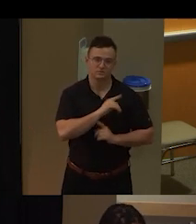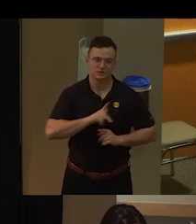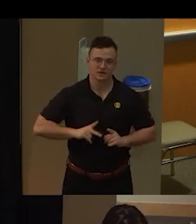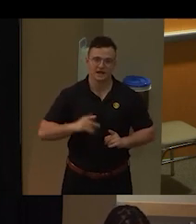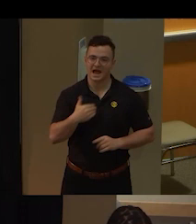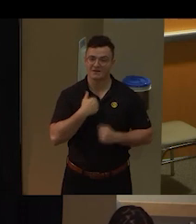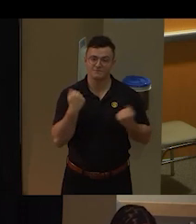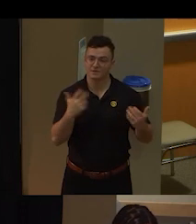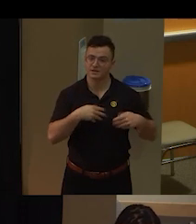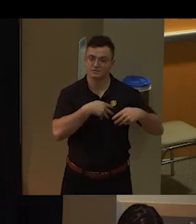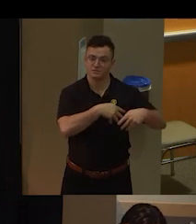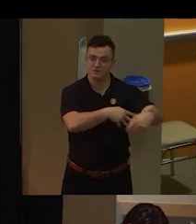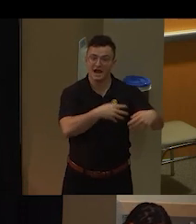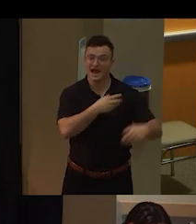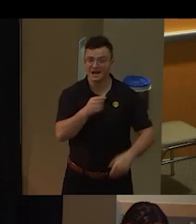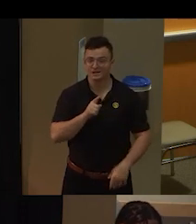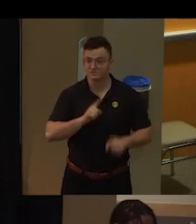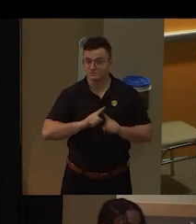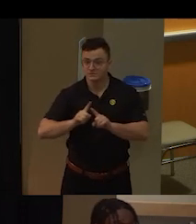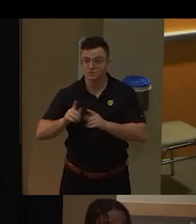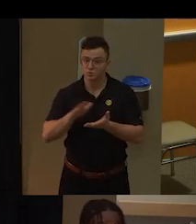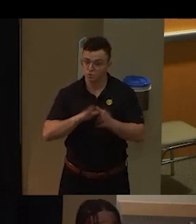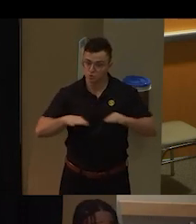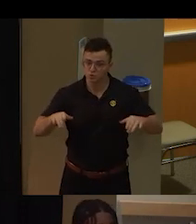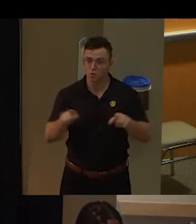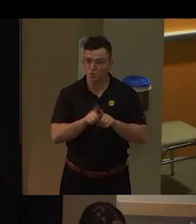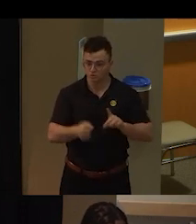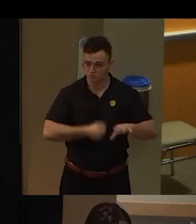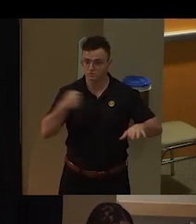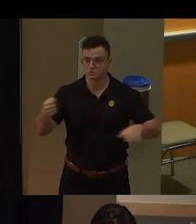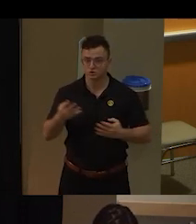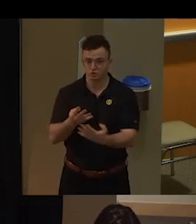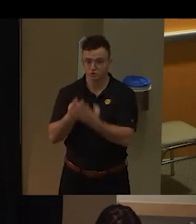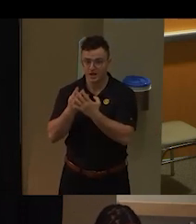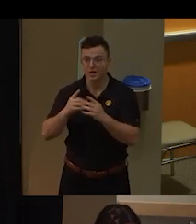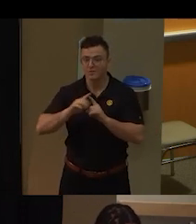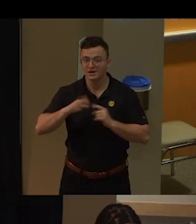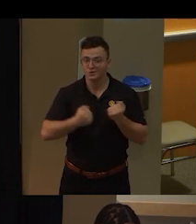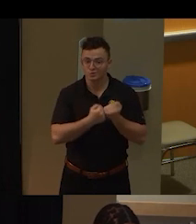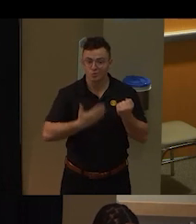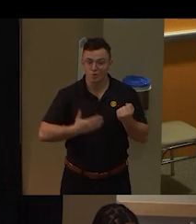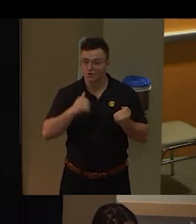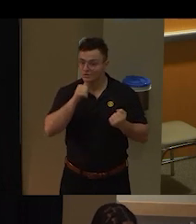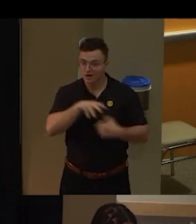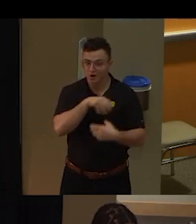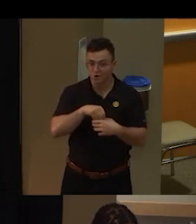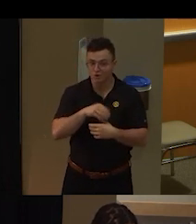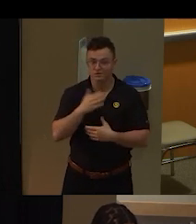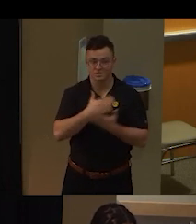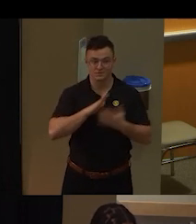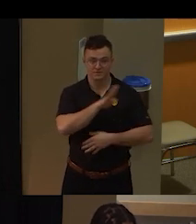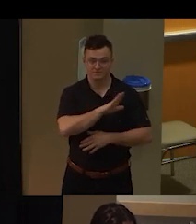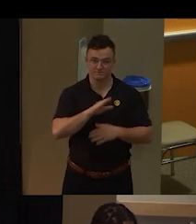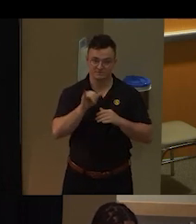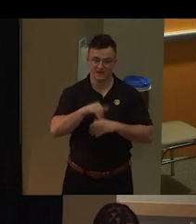of school children, were jailed. His supporters, however, did not include some of Birmingham's Black